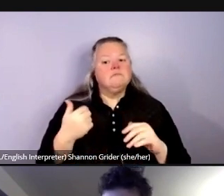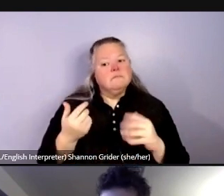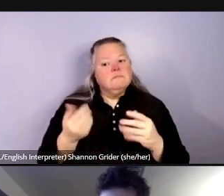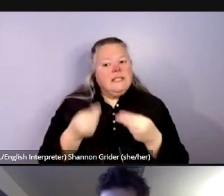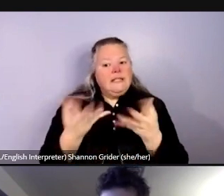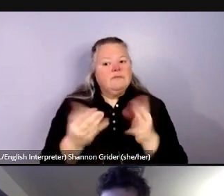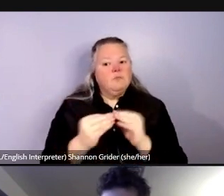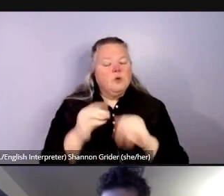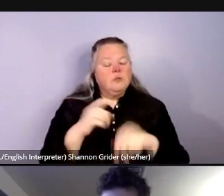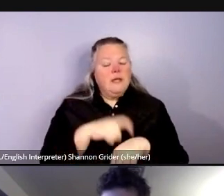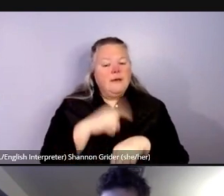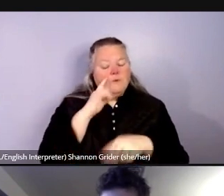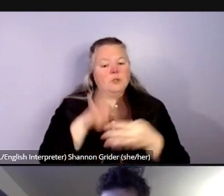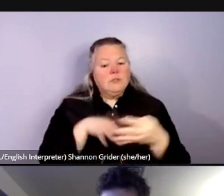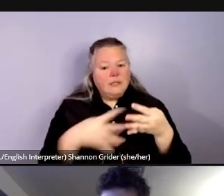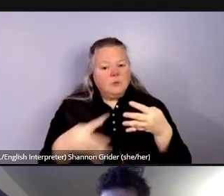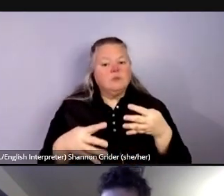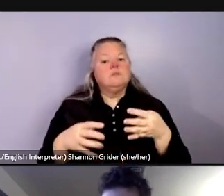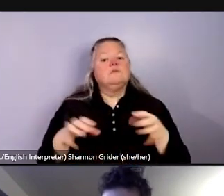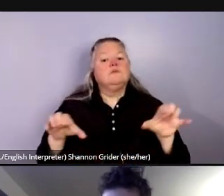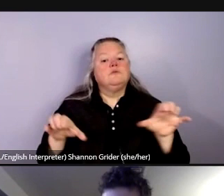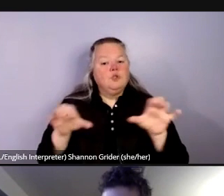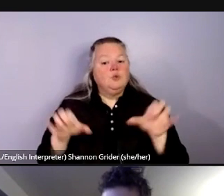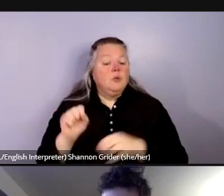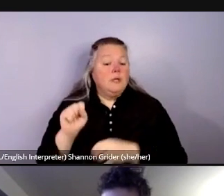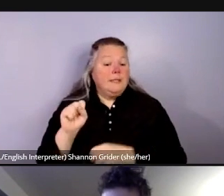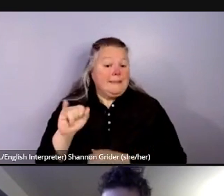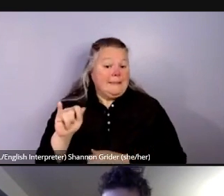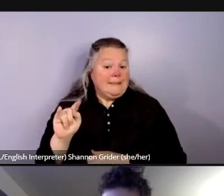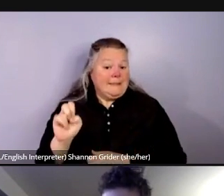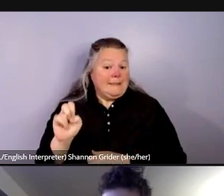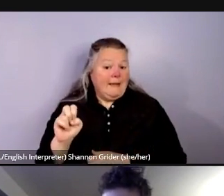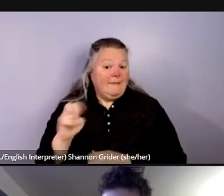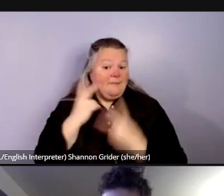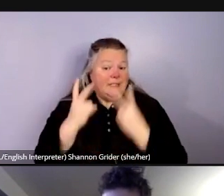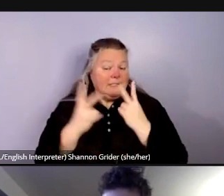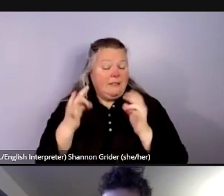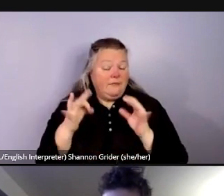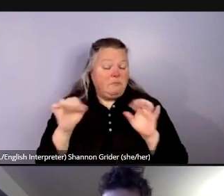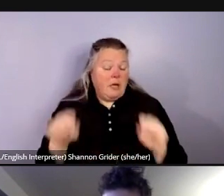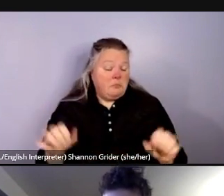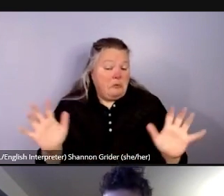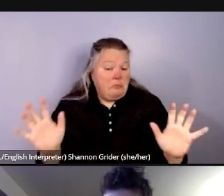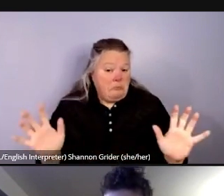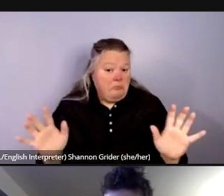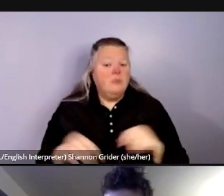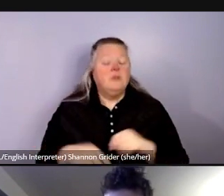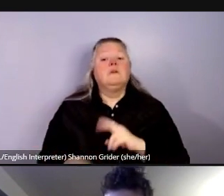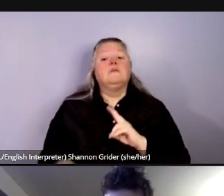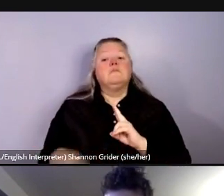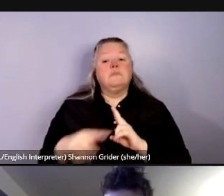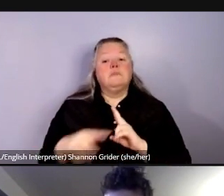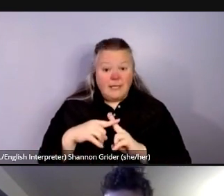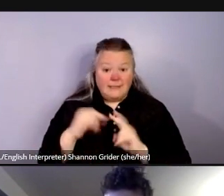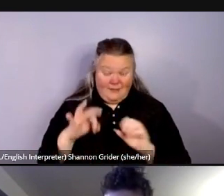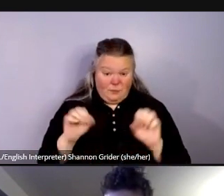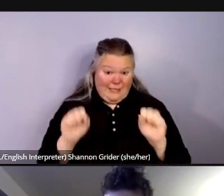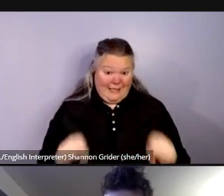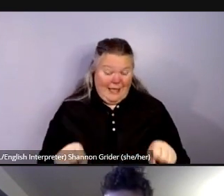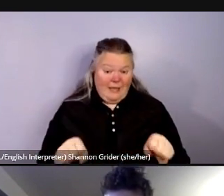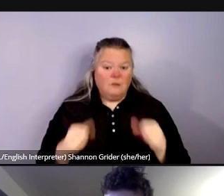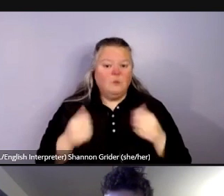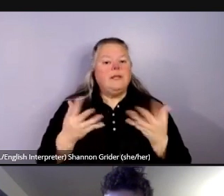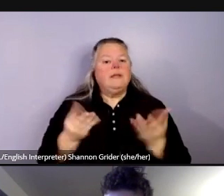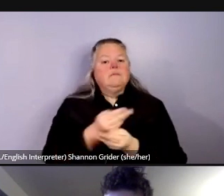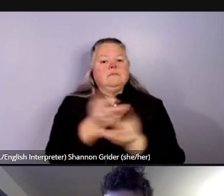are interested in maybe doing a site visit if we're able to accommodate that. But also, if we're able to get the information